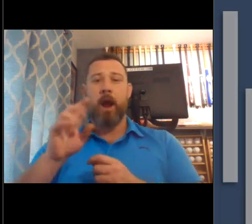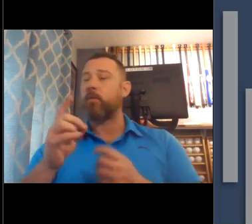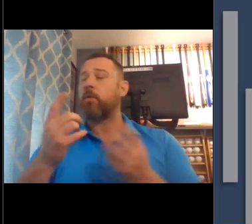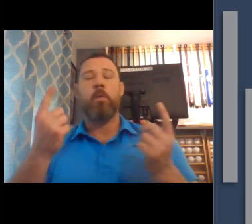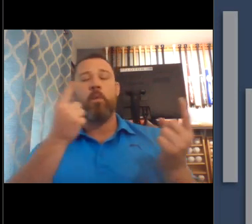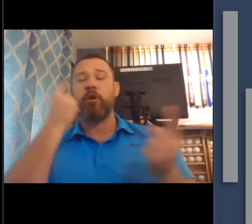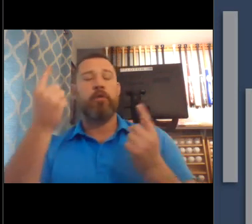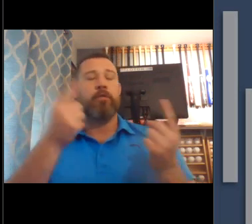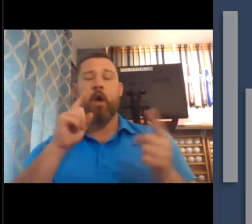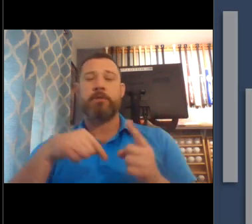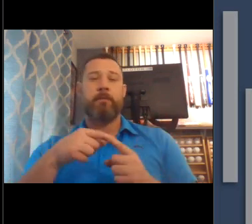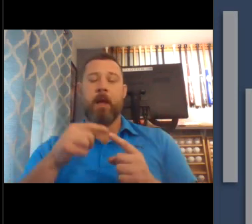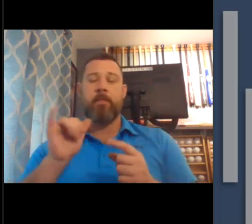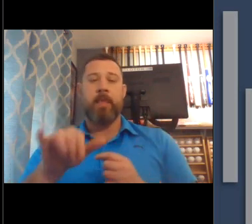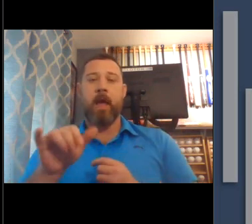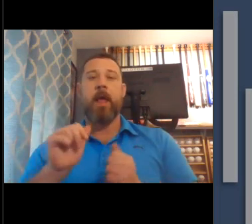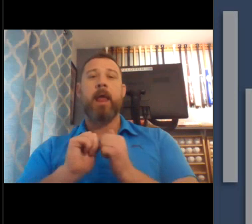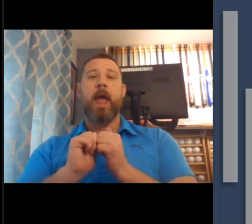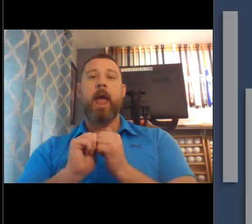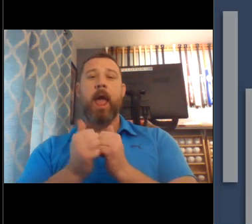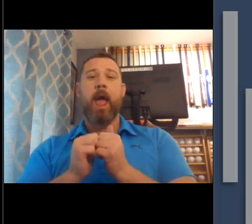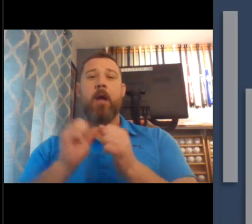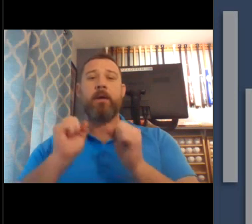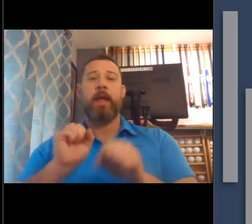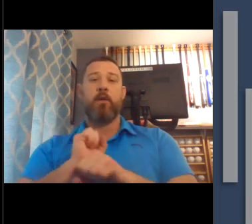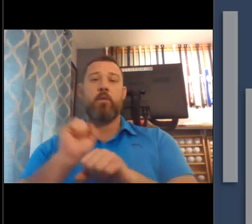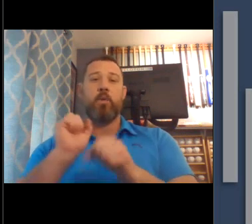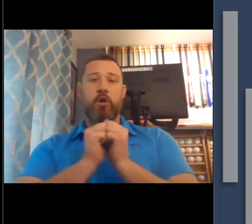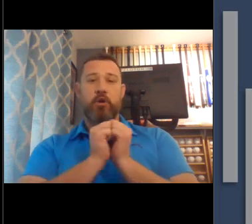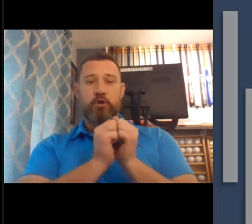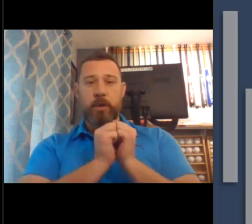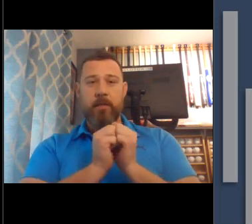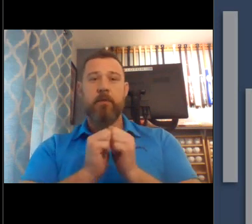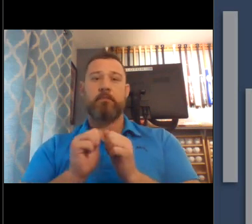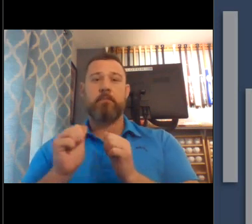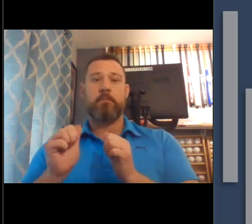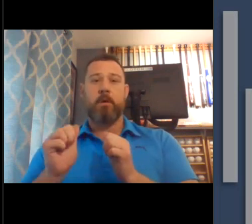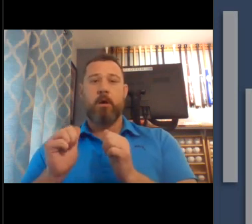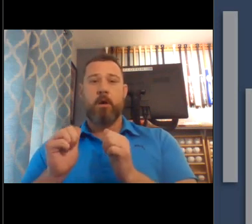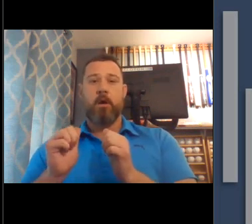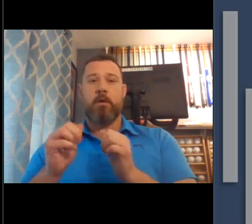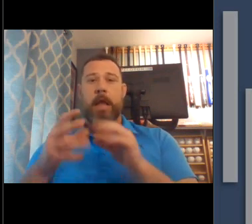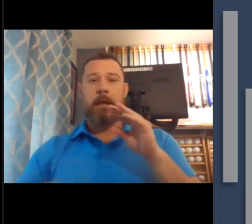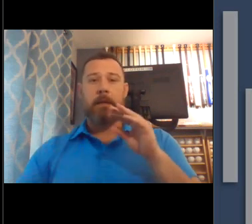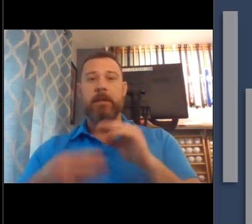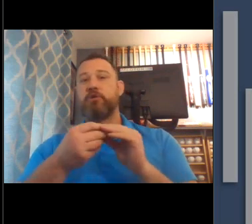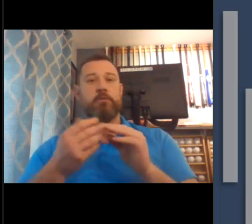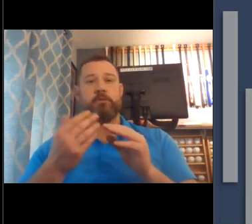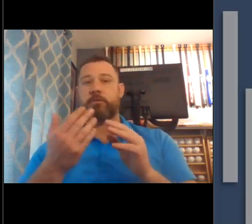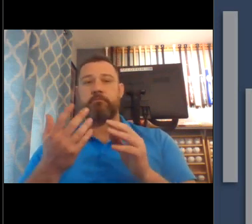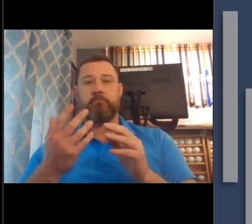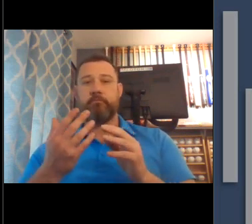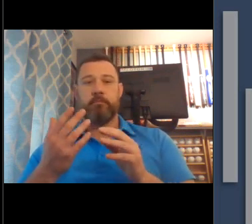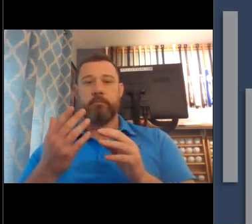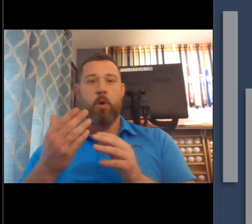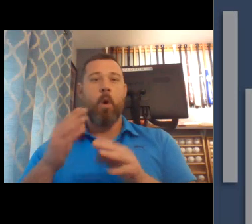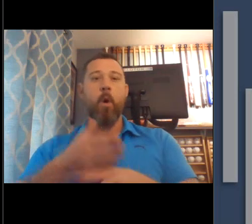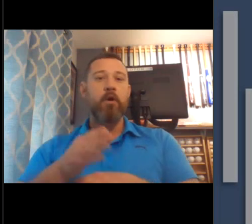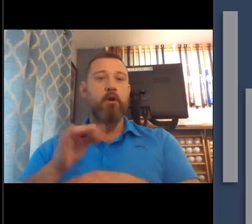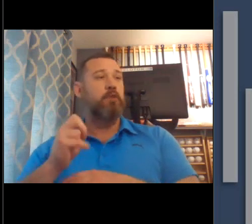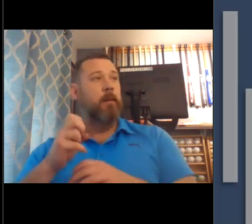might be about that and how we could be working together on some, we have oversubscribed needs for